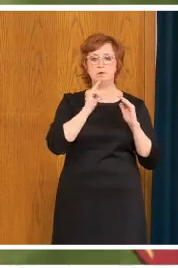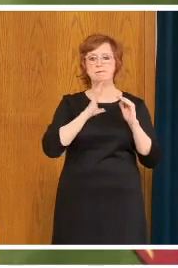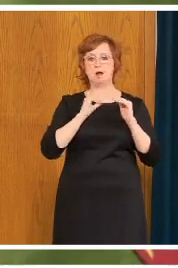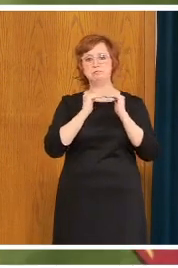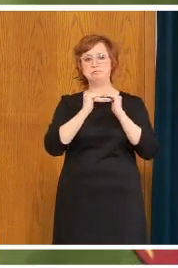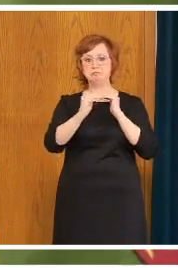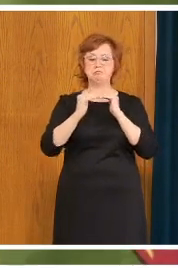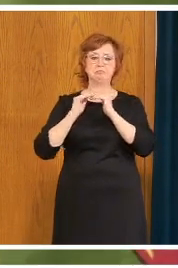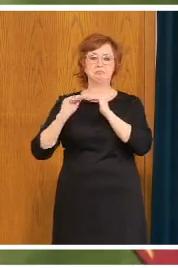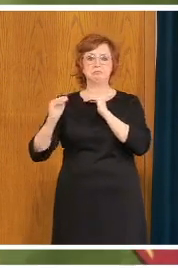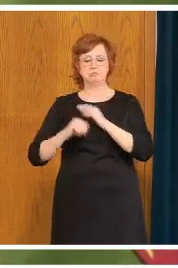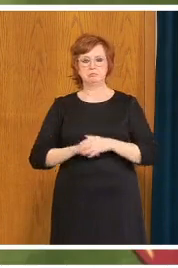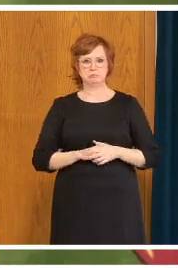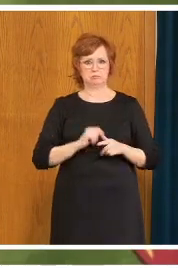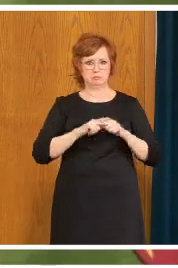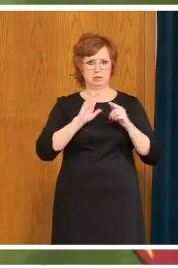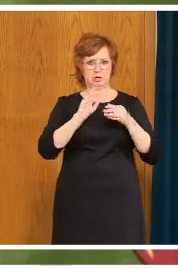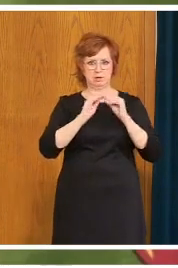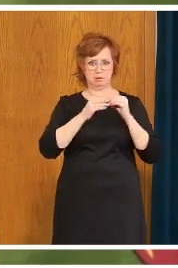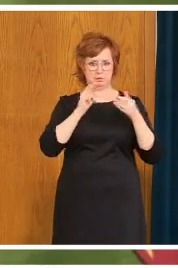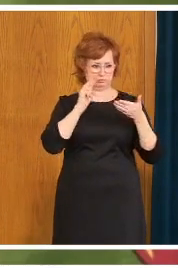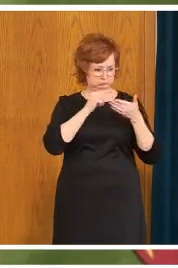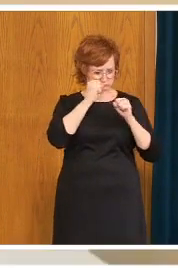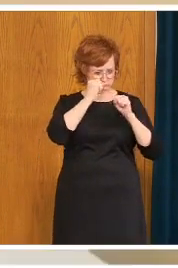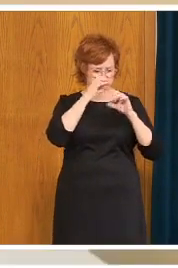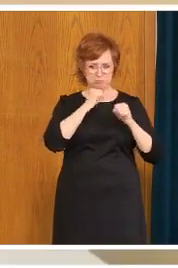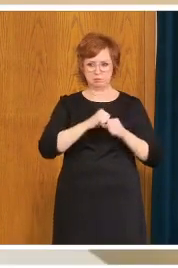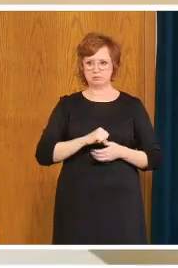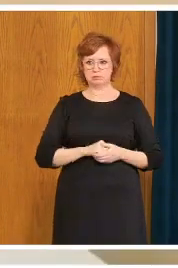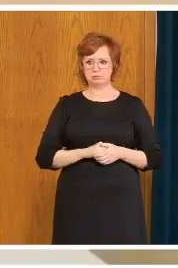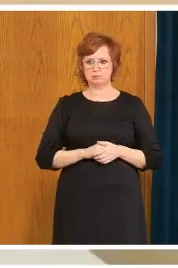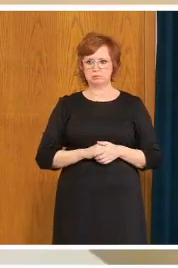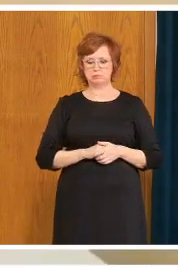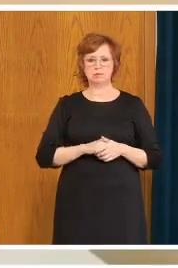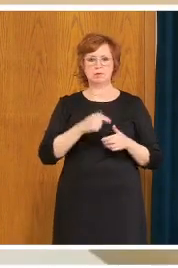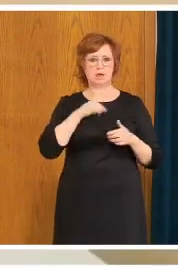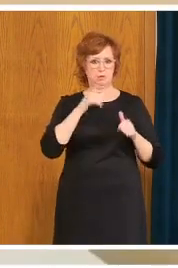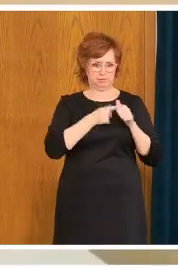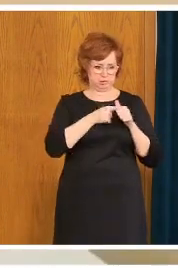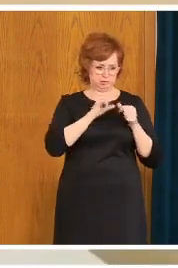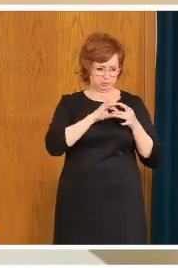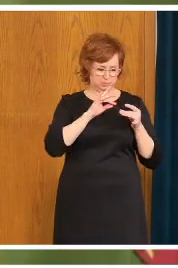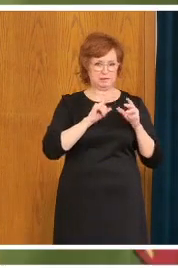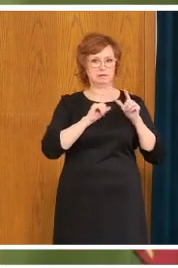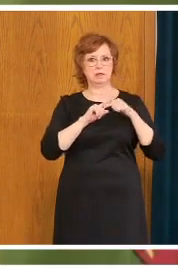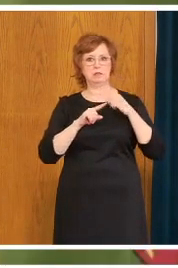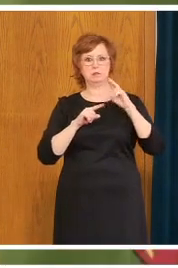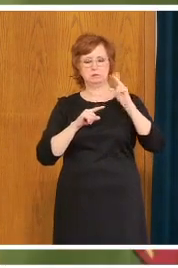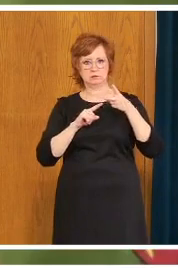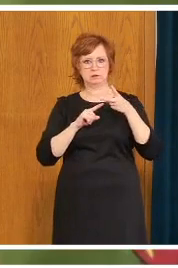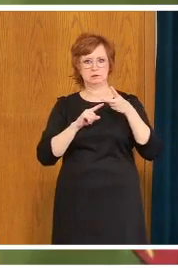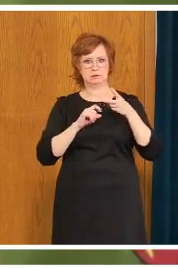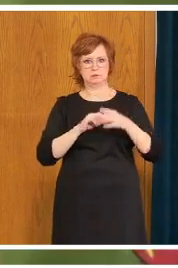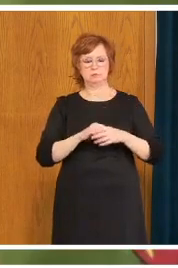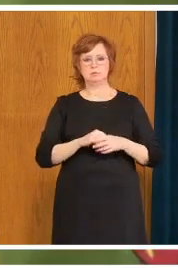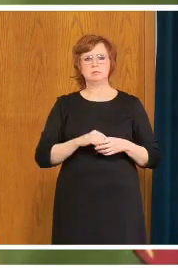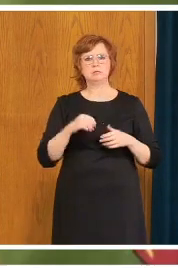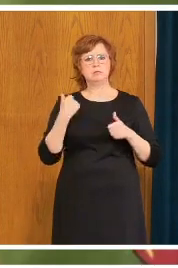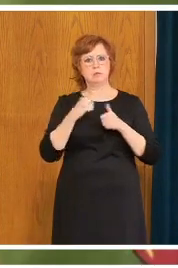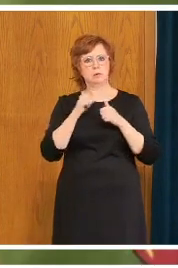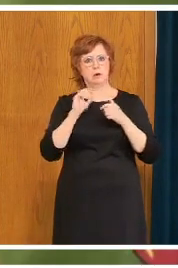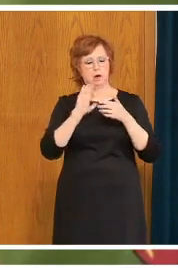worrying numbers that we're seeing right now? Maybe I'll ask, I'll touch on the first part of that. I mentioned that the numbers